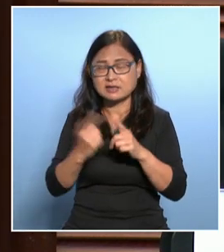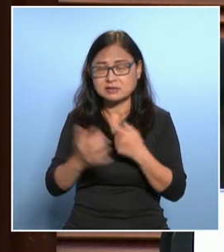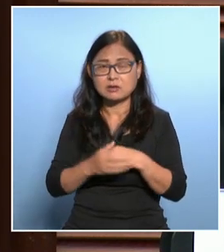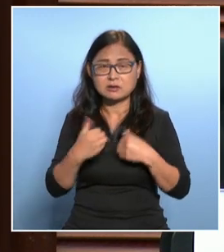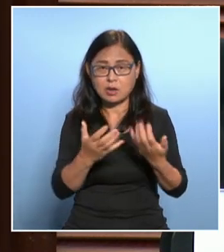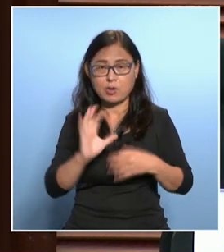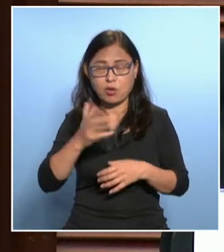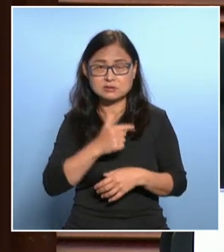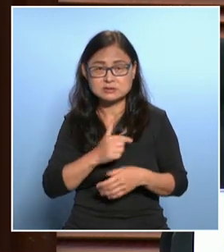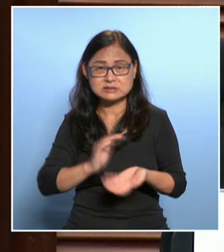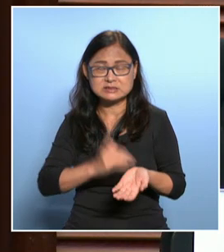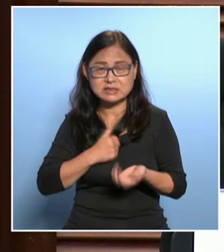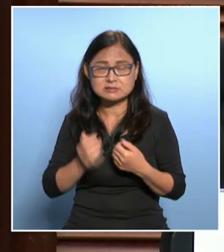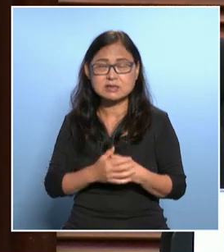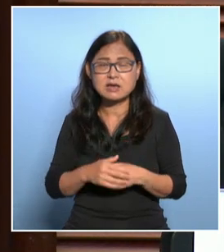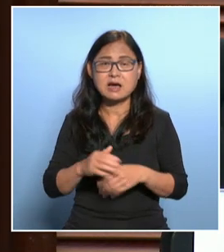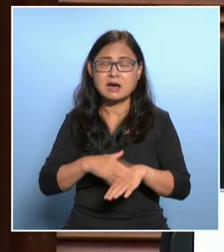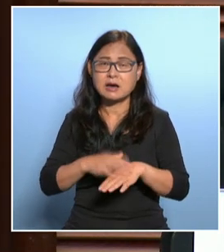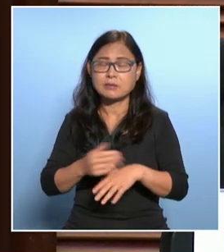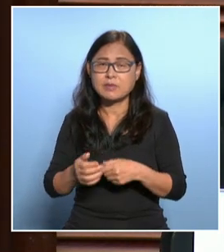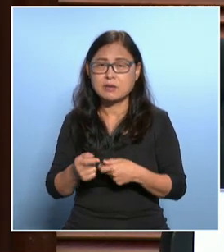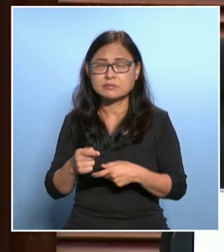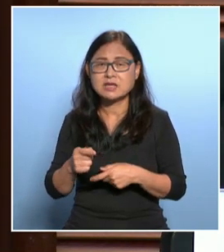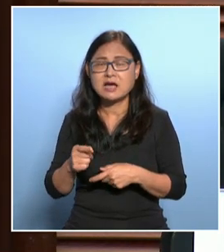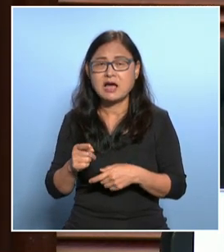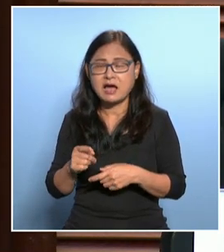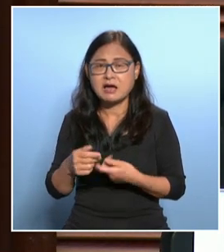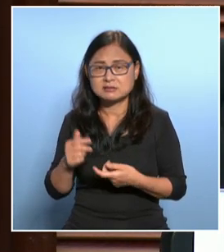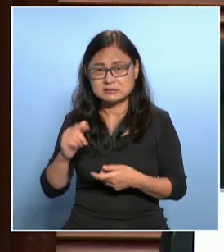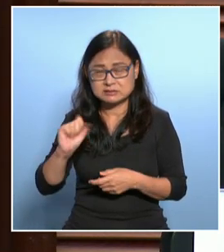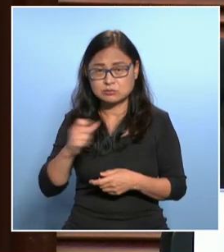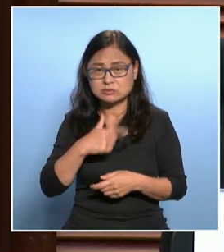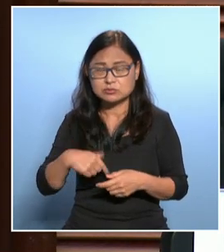I'll take the first question, and I'll invite Dr. Wong to take the second question.